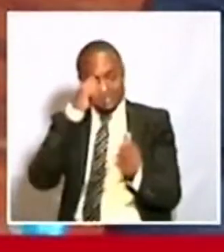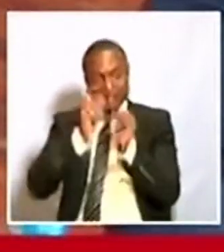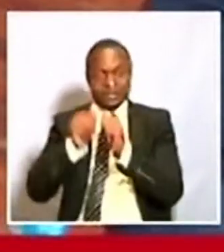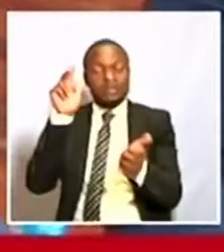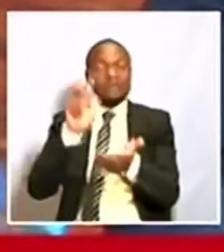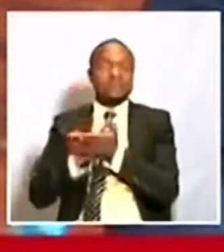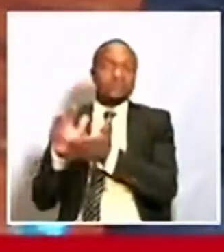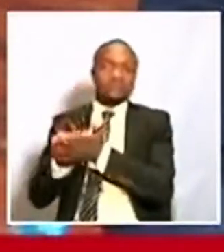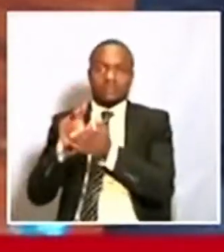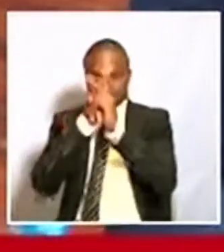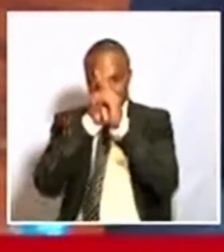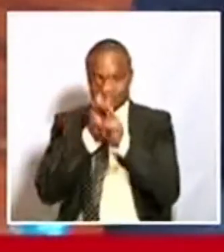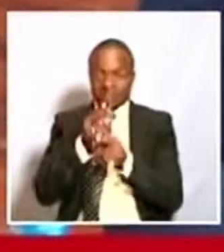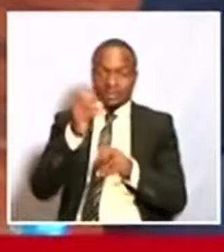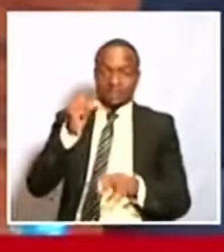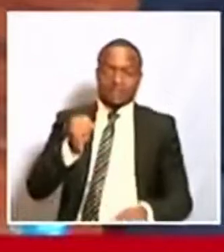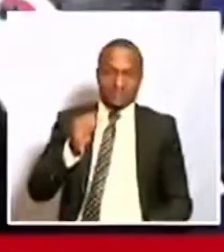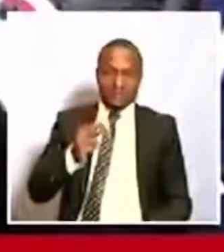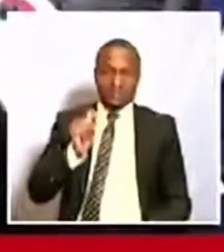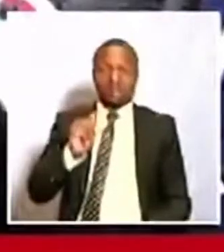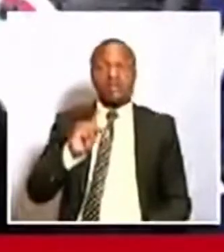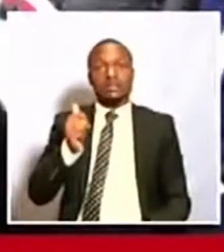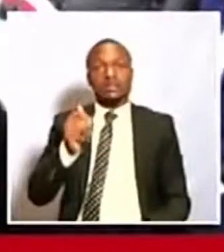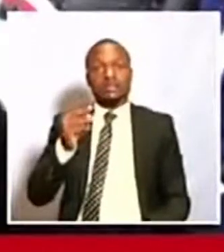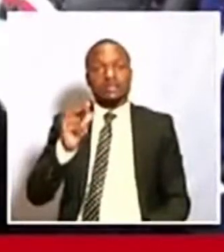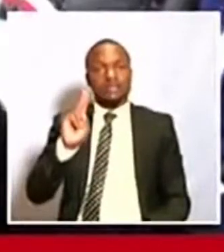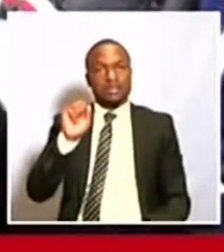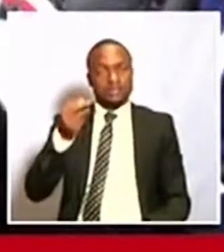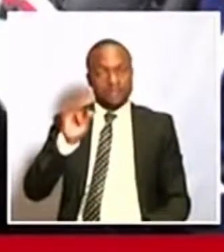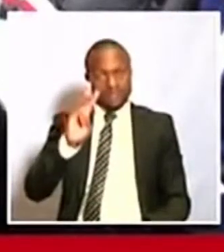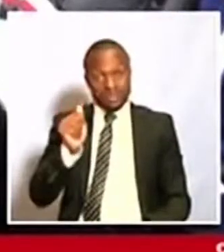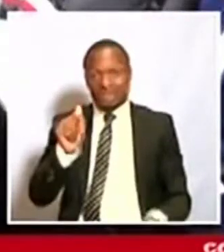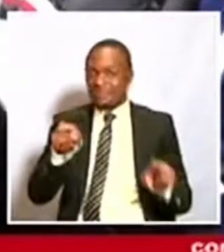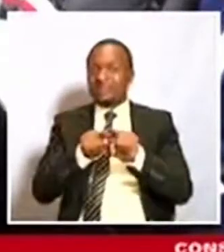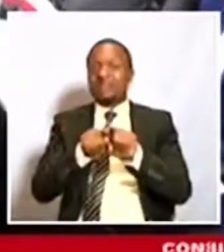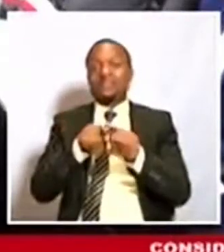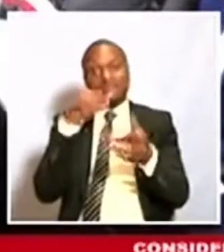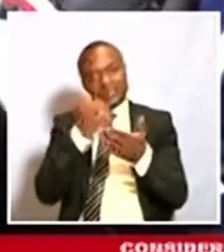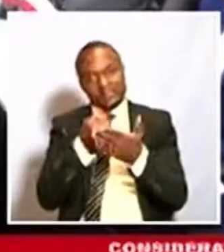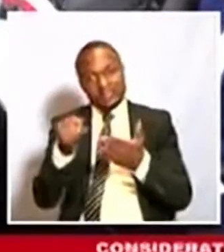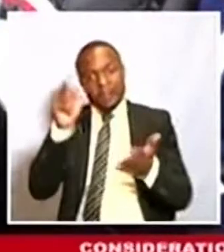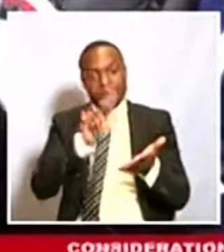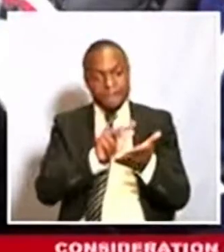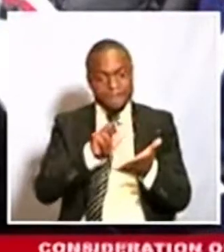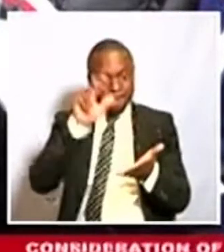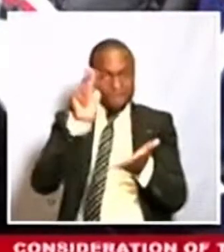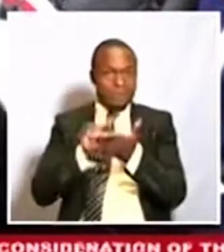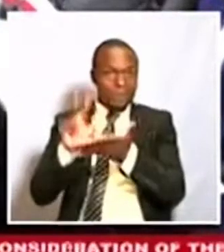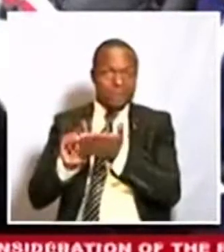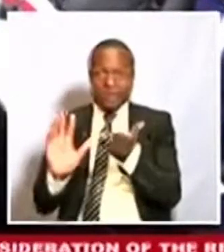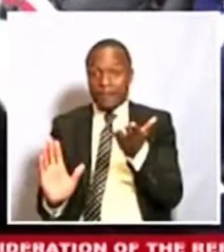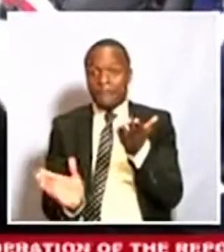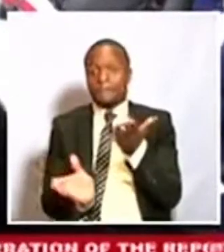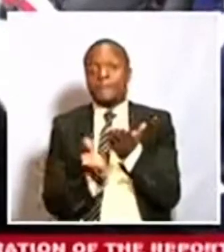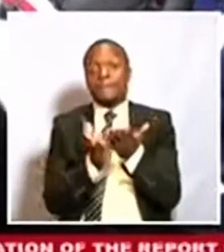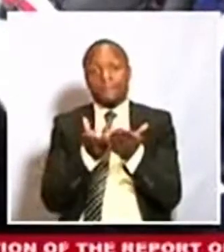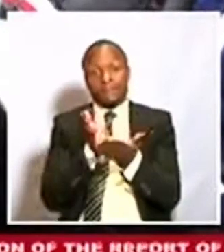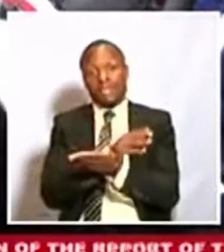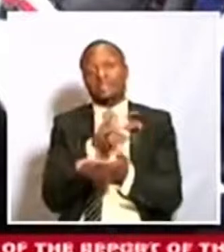to react. Yes, on the same issue of signatures, Chair, let's go to page 3.